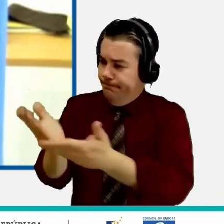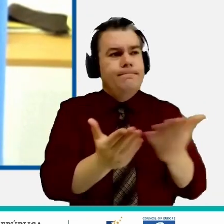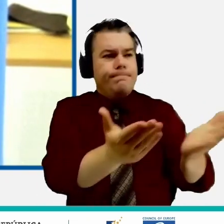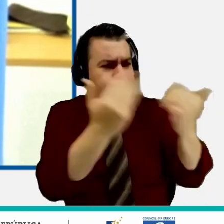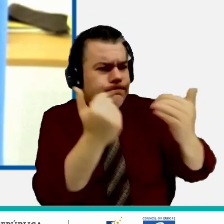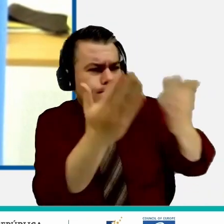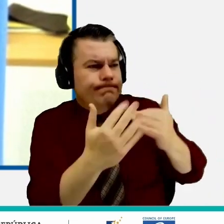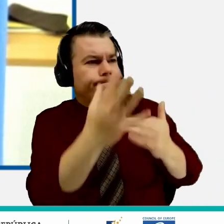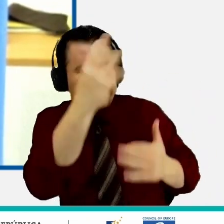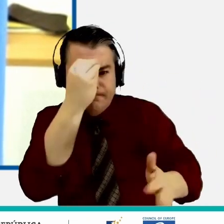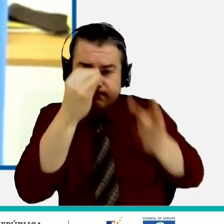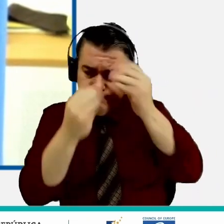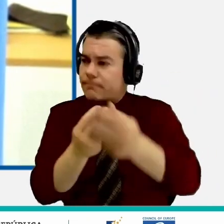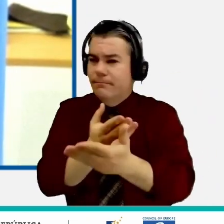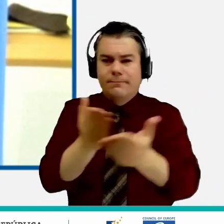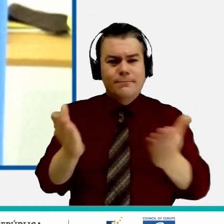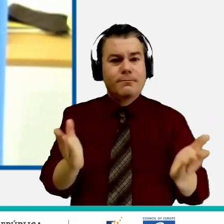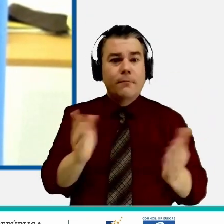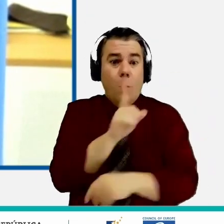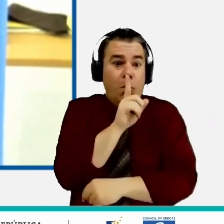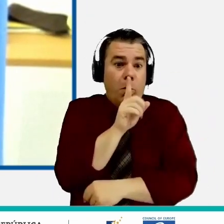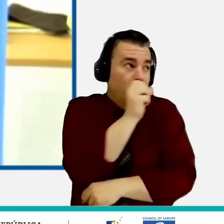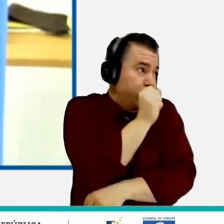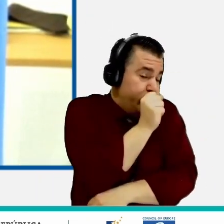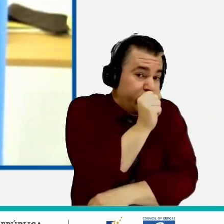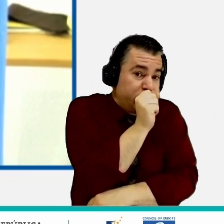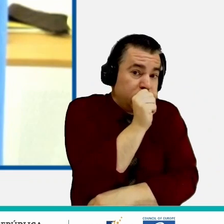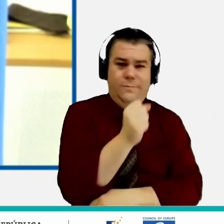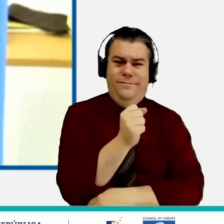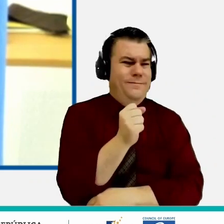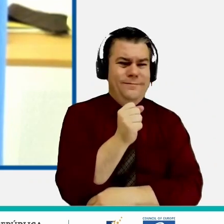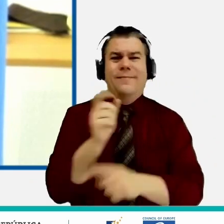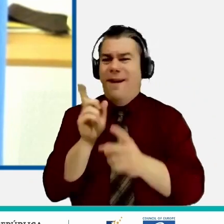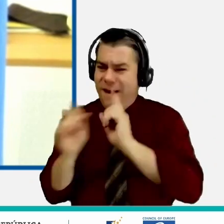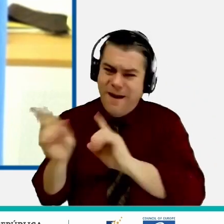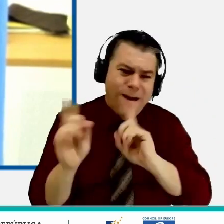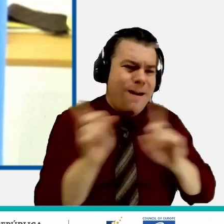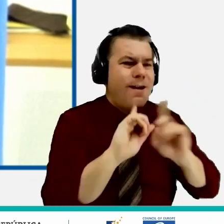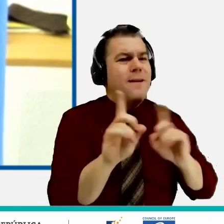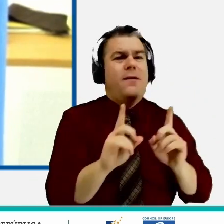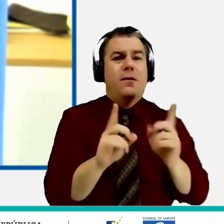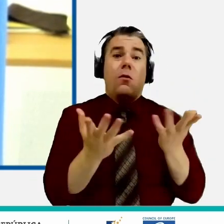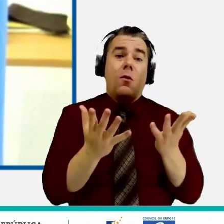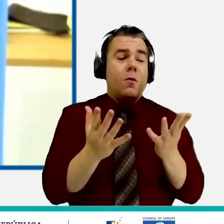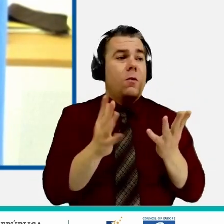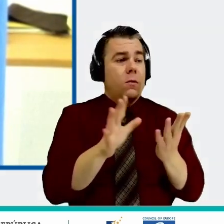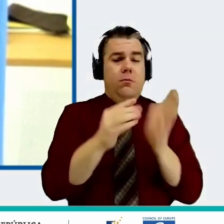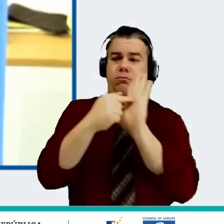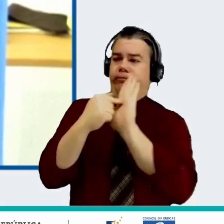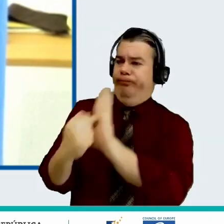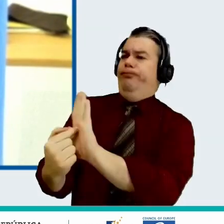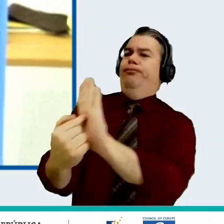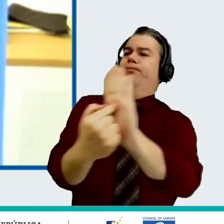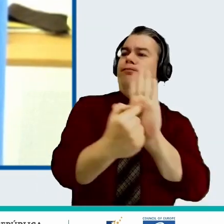disaster risk reduction need to be spoken about. We do believe that access to information, involvement of civil society and broader citizen